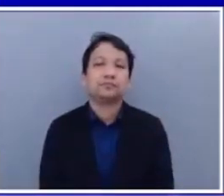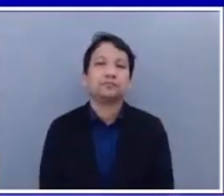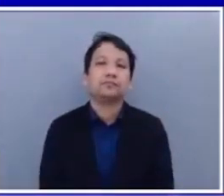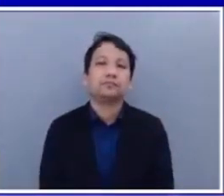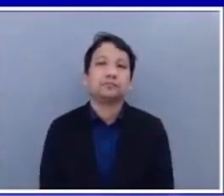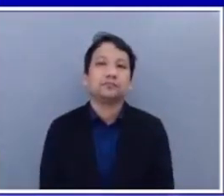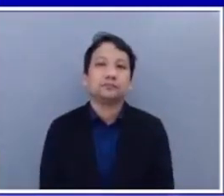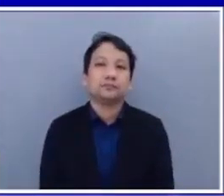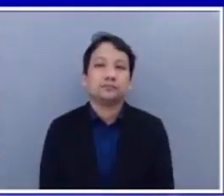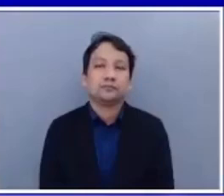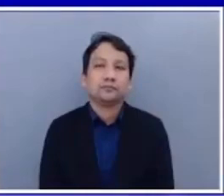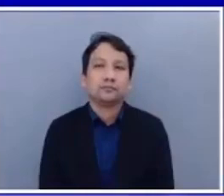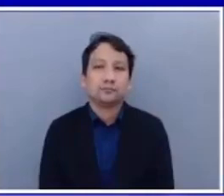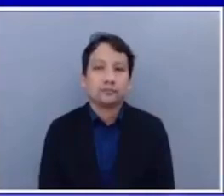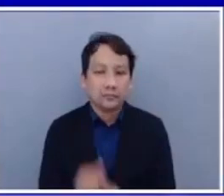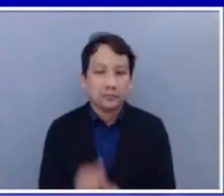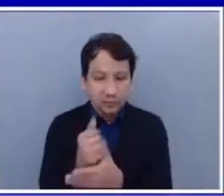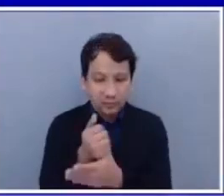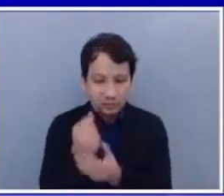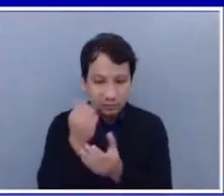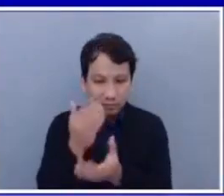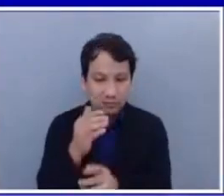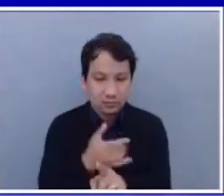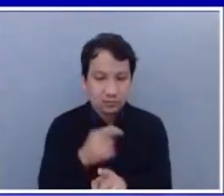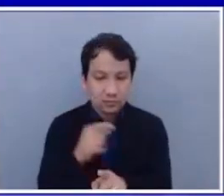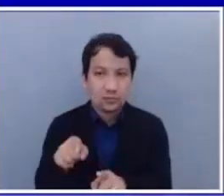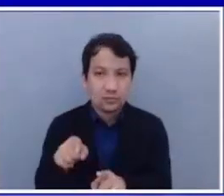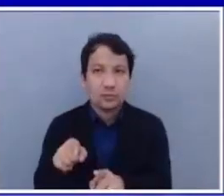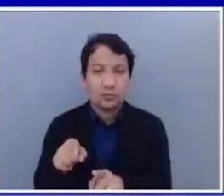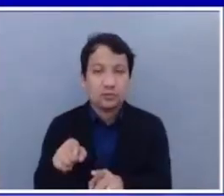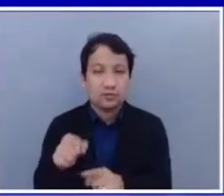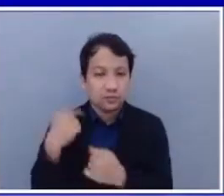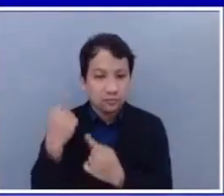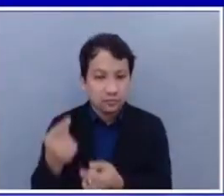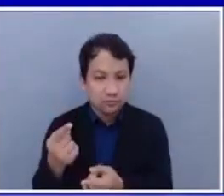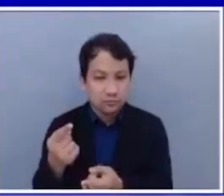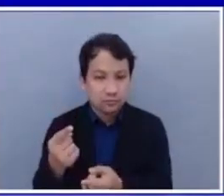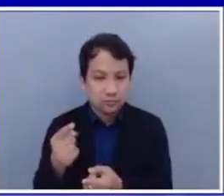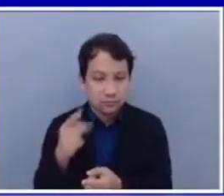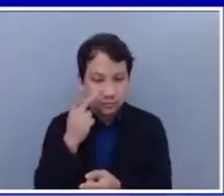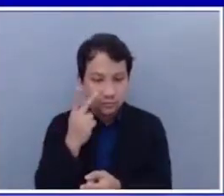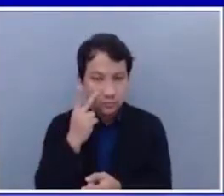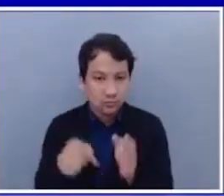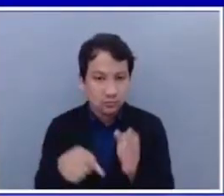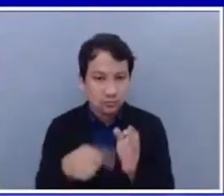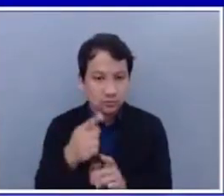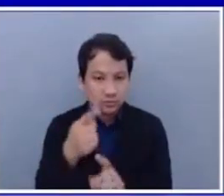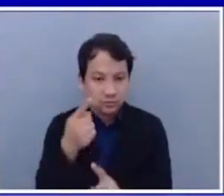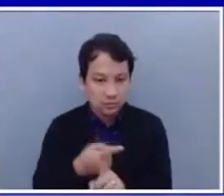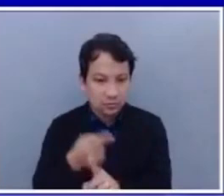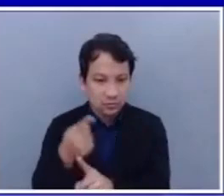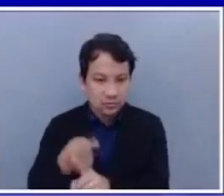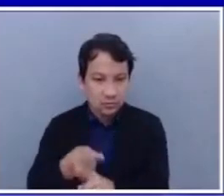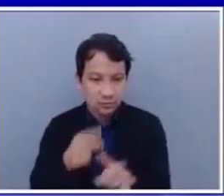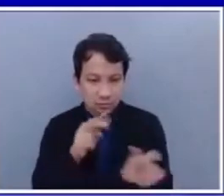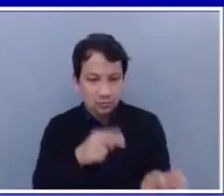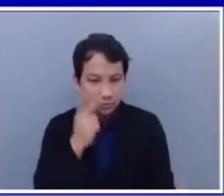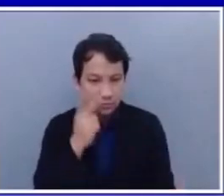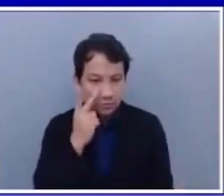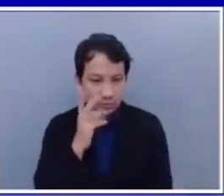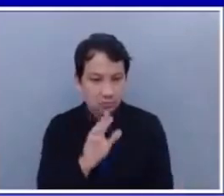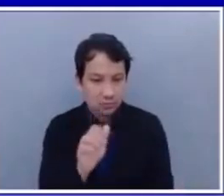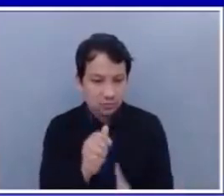yung average January to, kasi we should not be looking at one specific month, but let's look at the average, ano. So